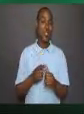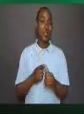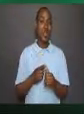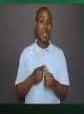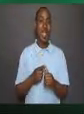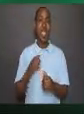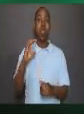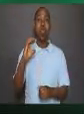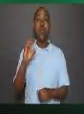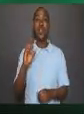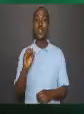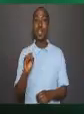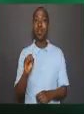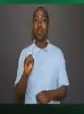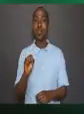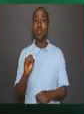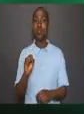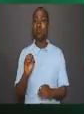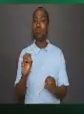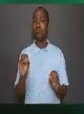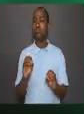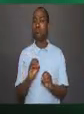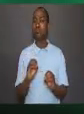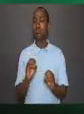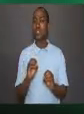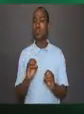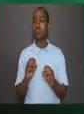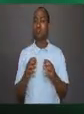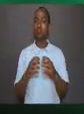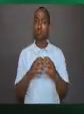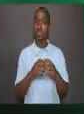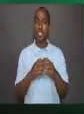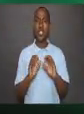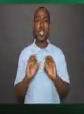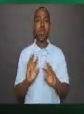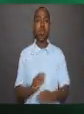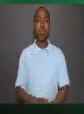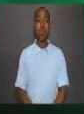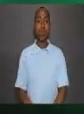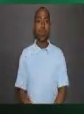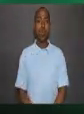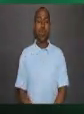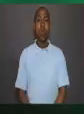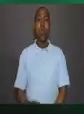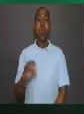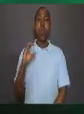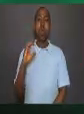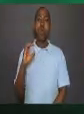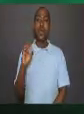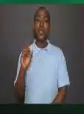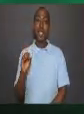copper sulfate does not mix with the water. As the copper